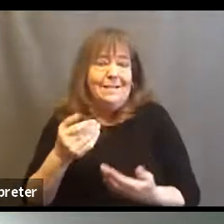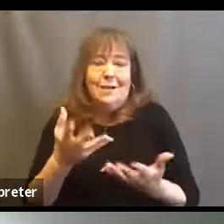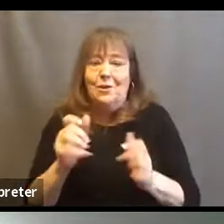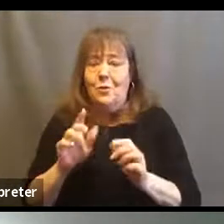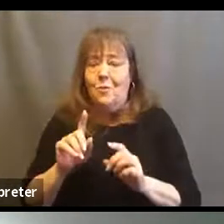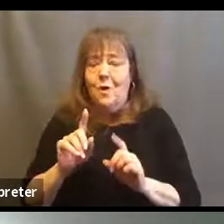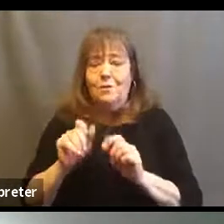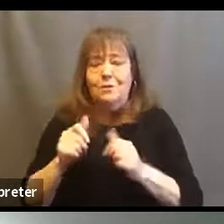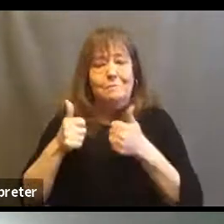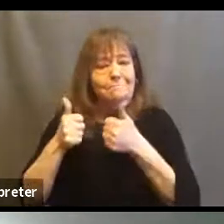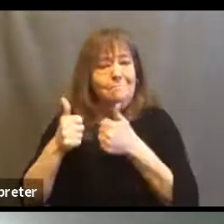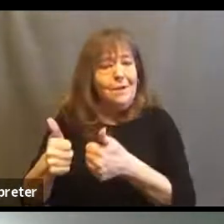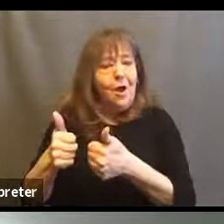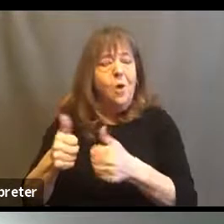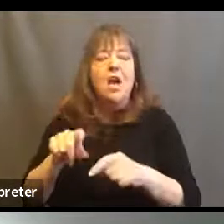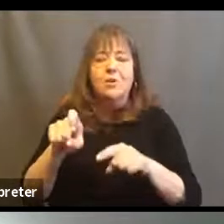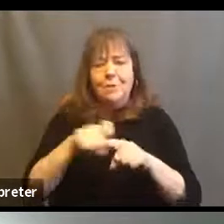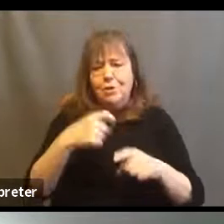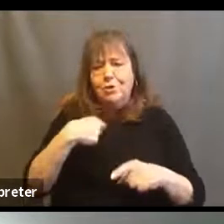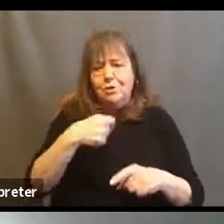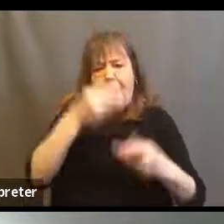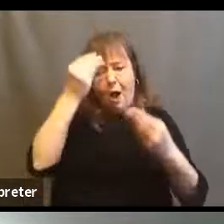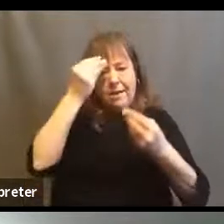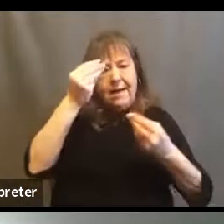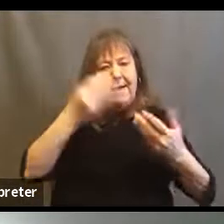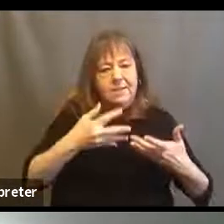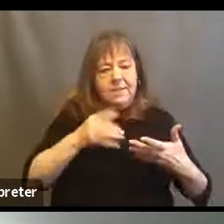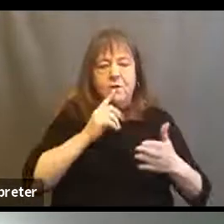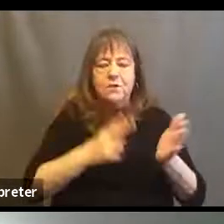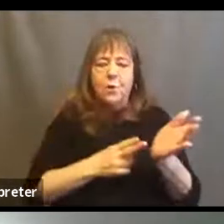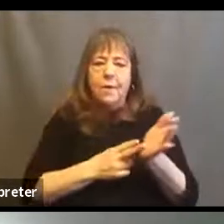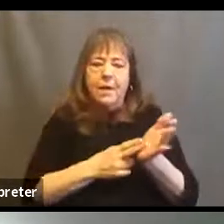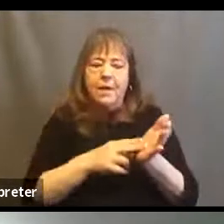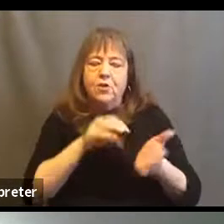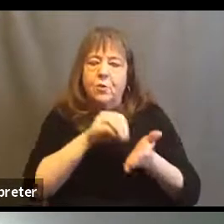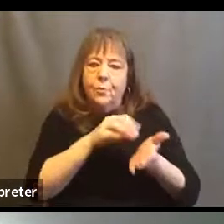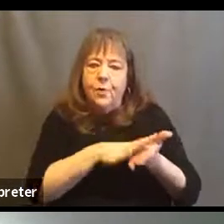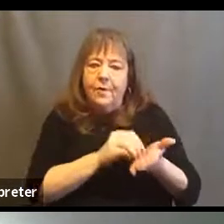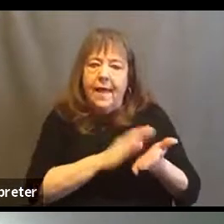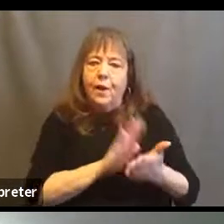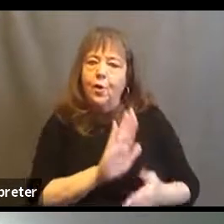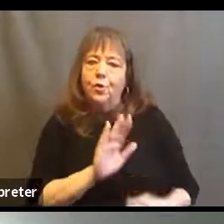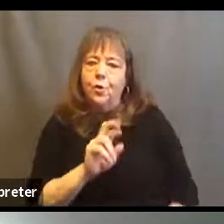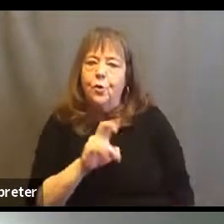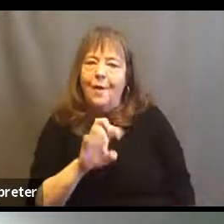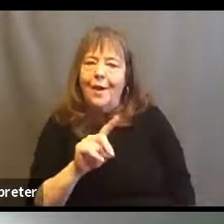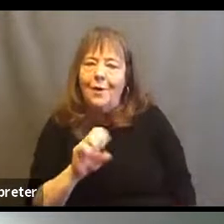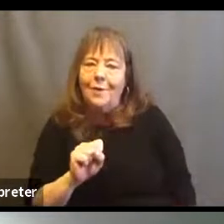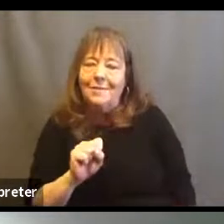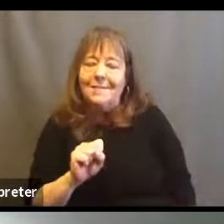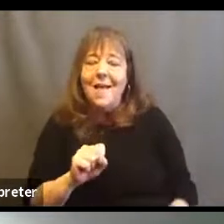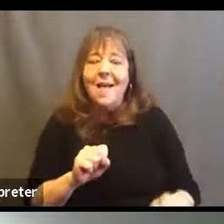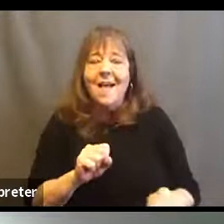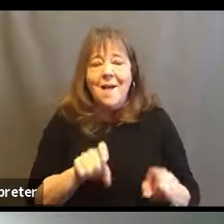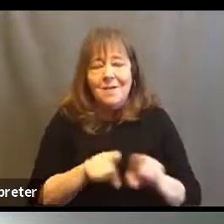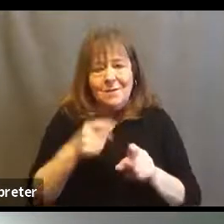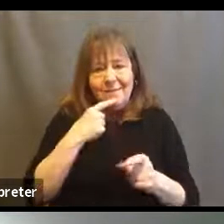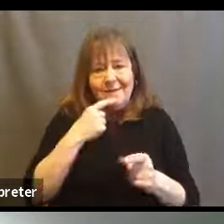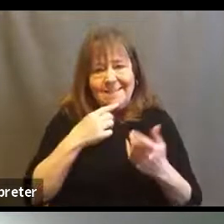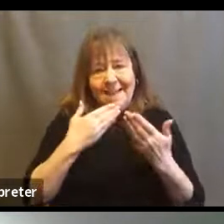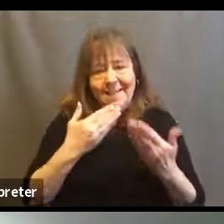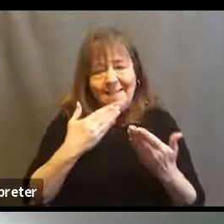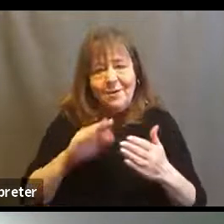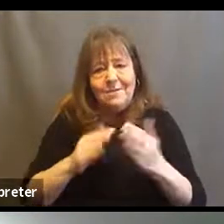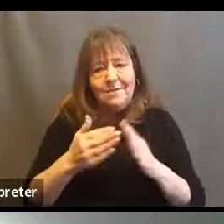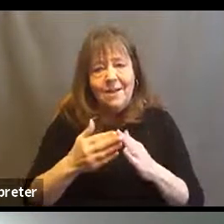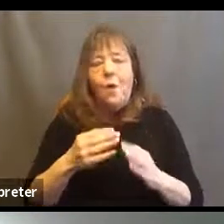do. Please call, let us know so we can make sure we update your records with that. With that, I want to thank the city. Oh, actually, I